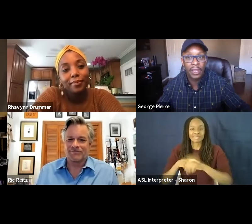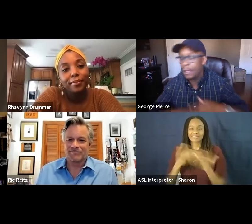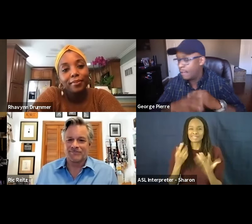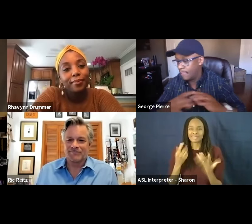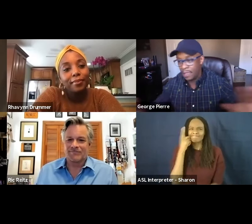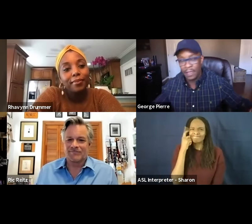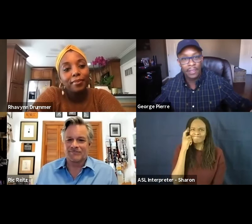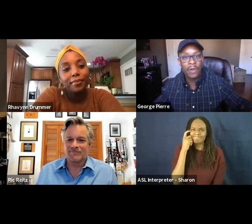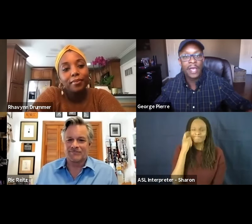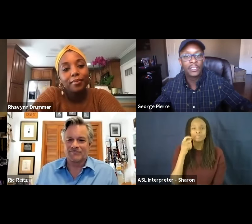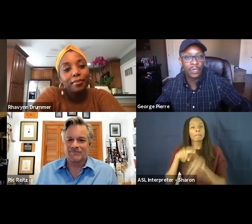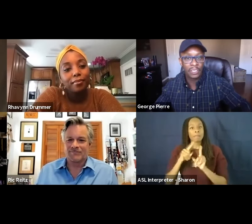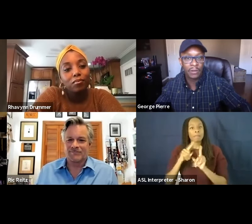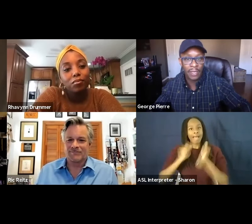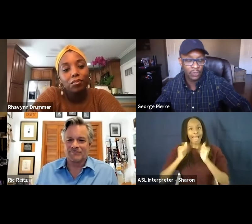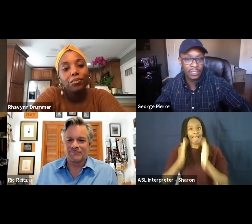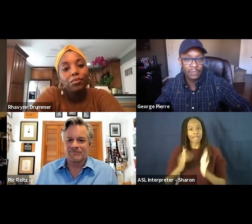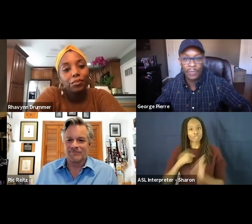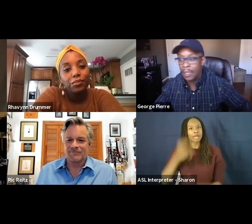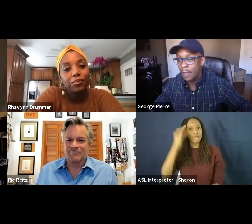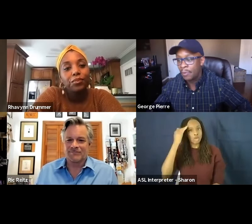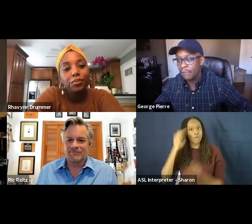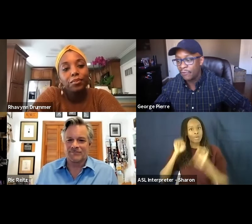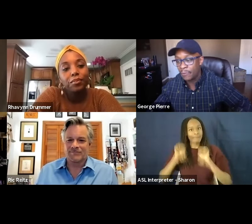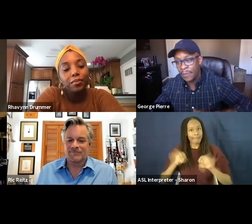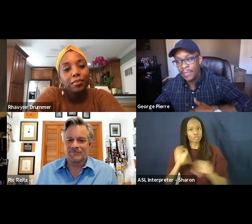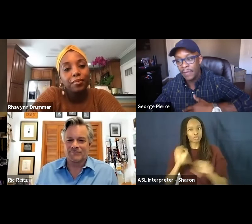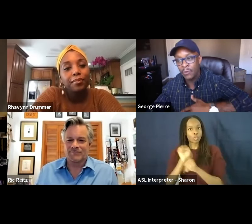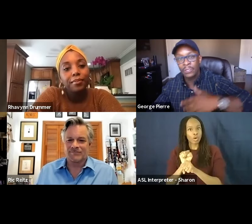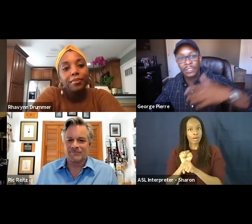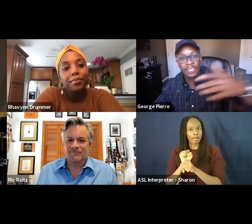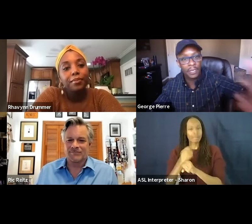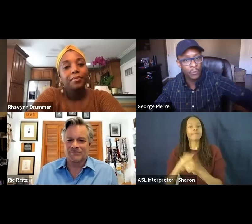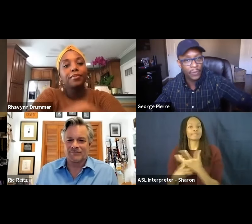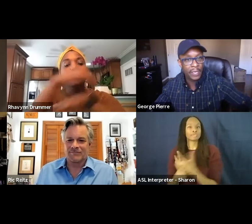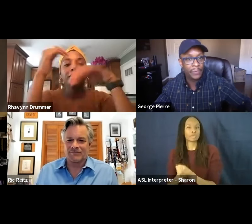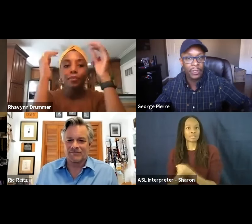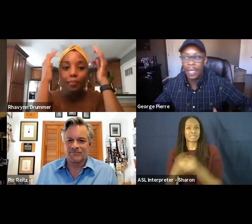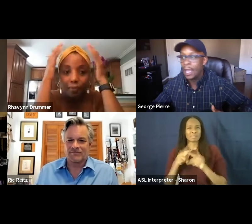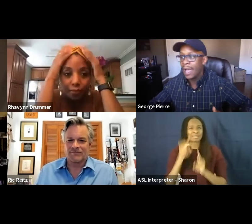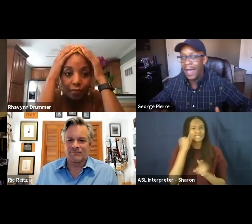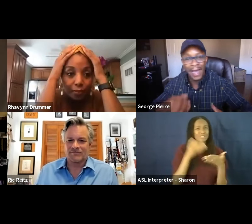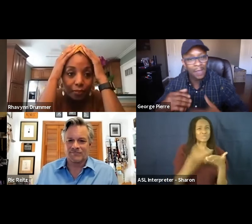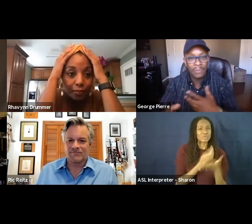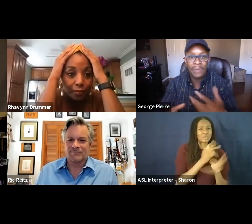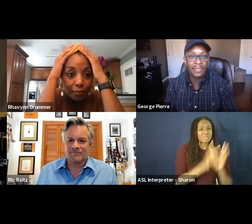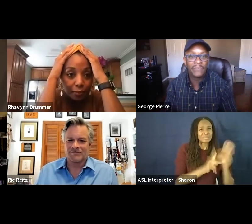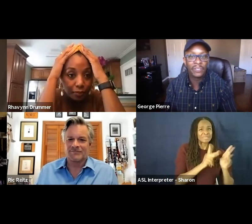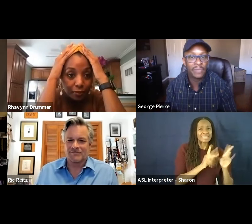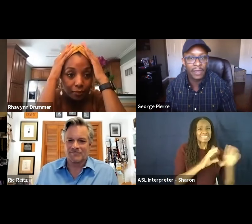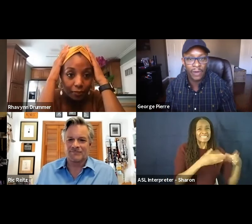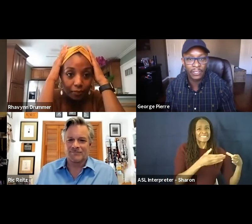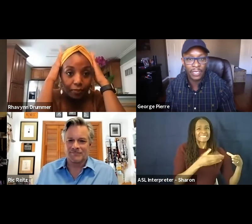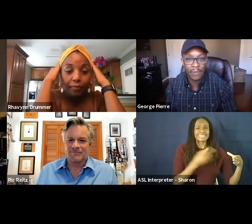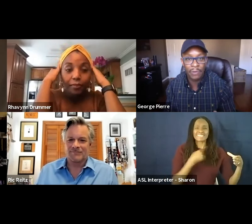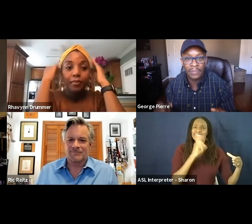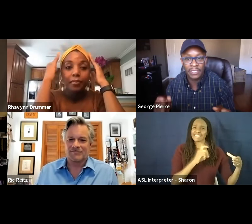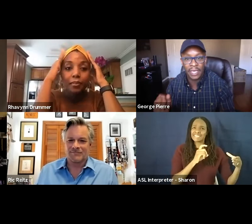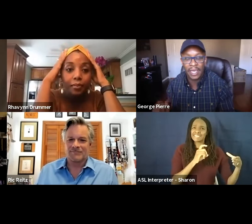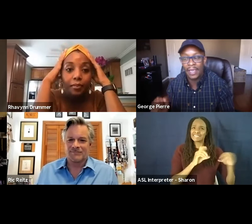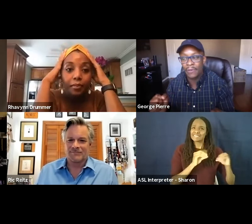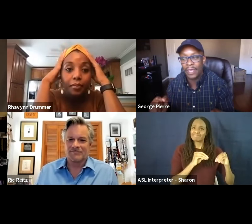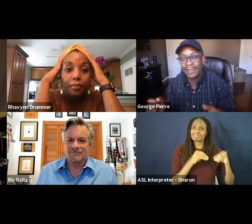bring it, you know, I trust them. But for the people that, you know, we're seeing new people, I want to be able to give you some direction. I want